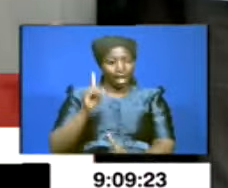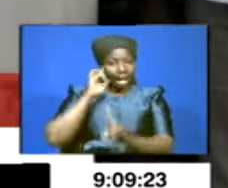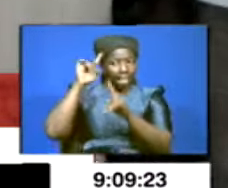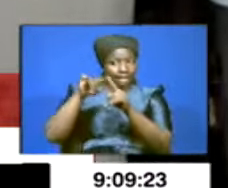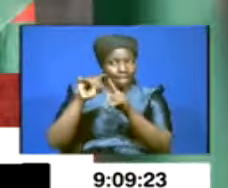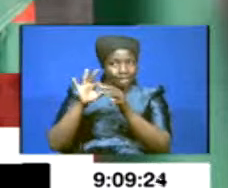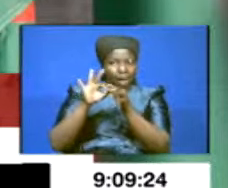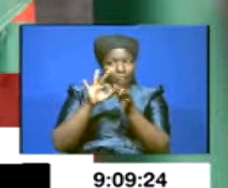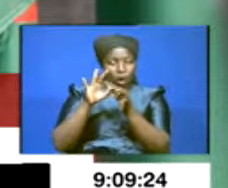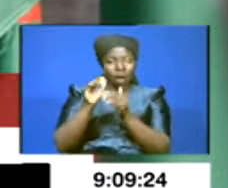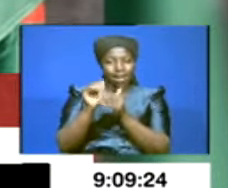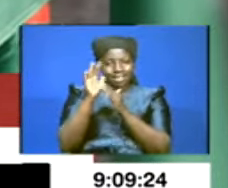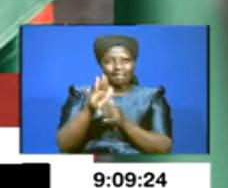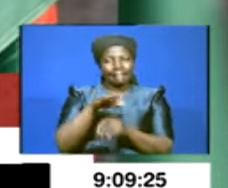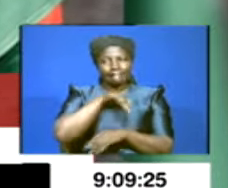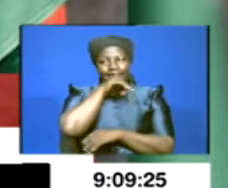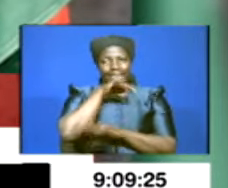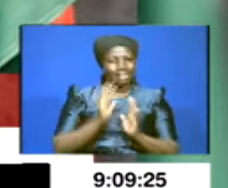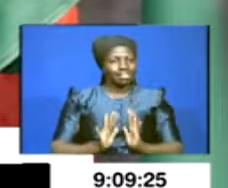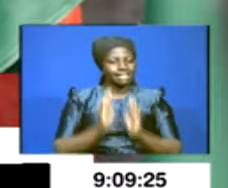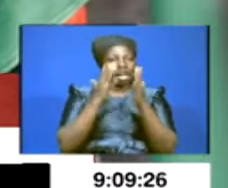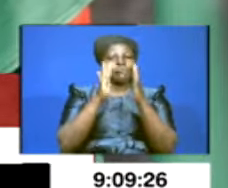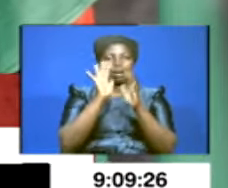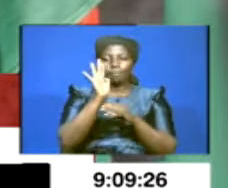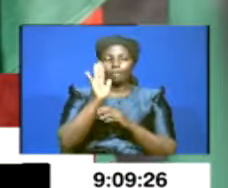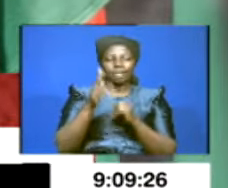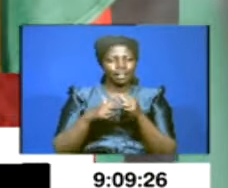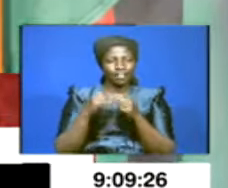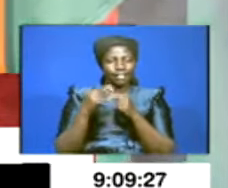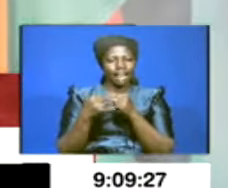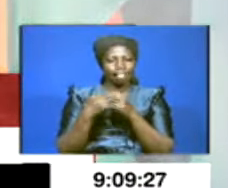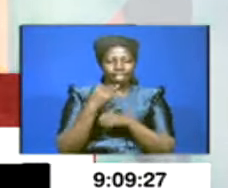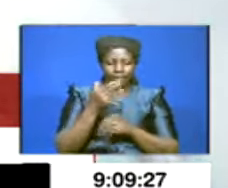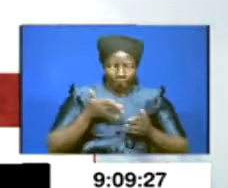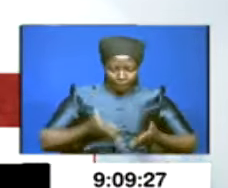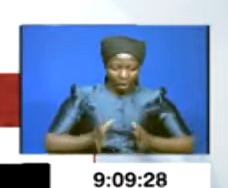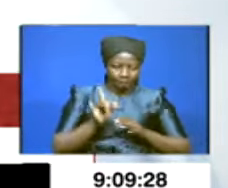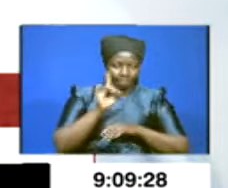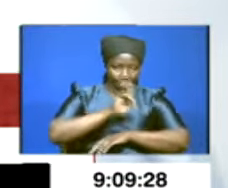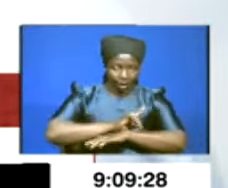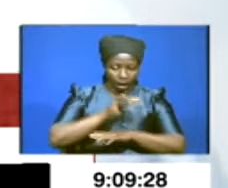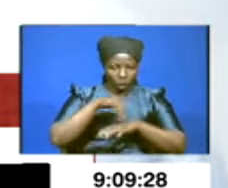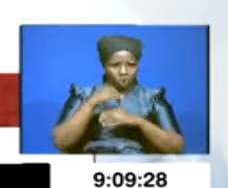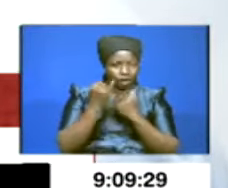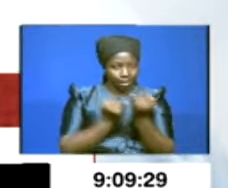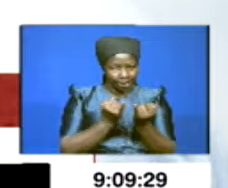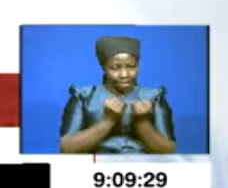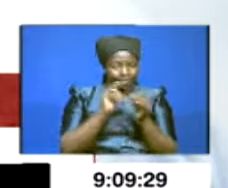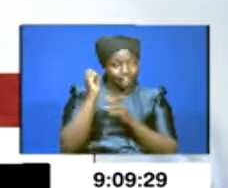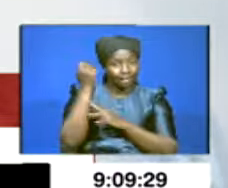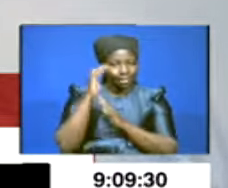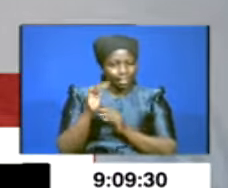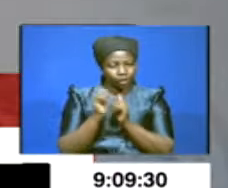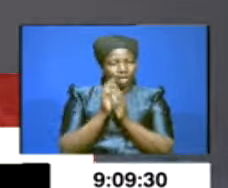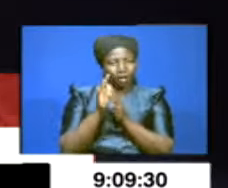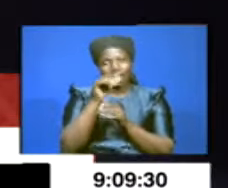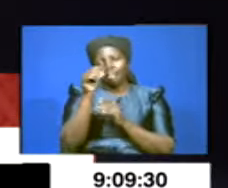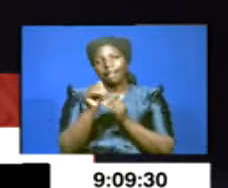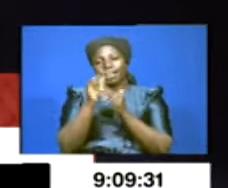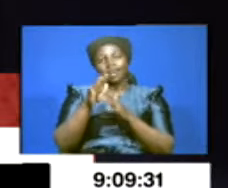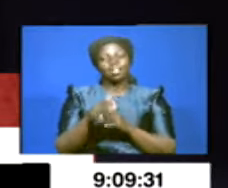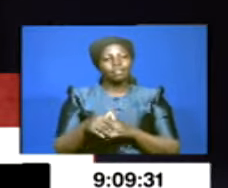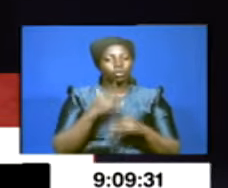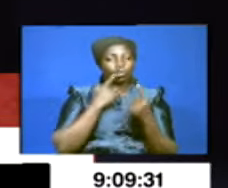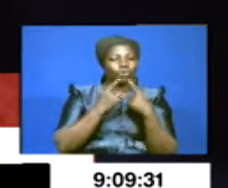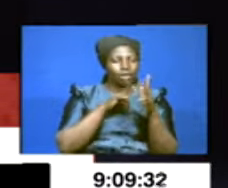Leader Raila Odinga celebrated his 78th birthday on Saturday. Kenyans and other leaders took to social media to